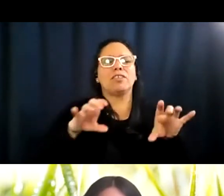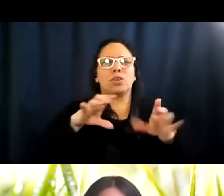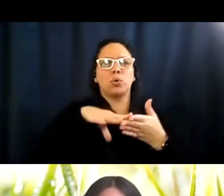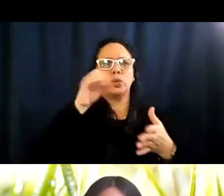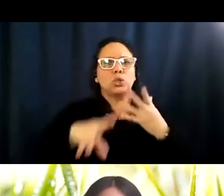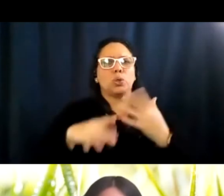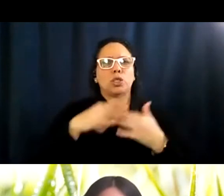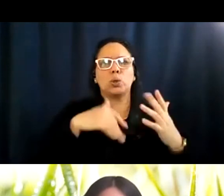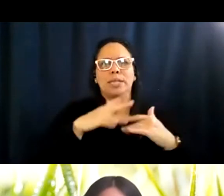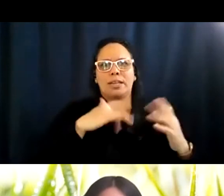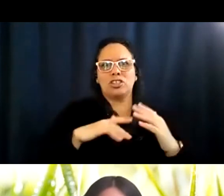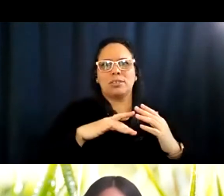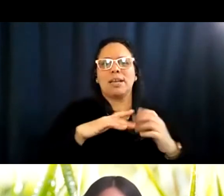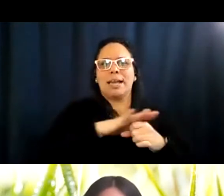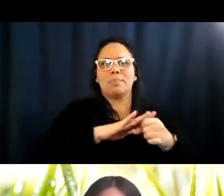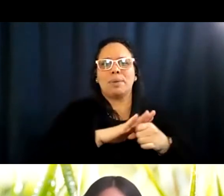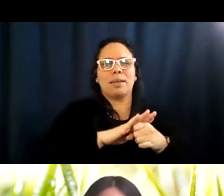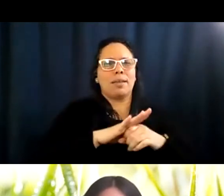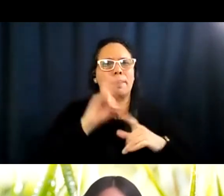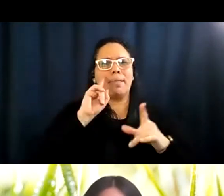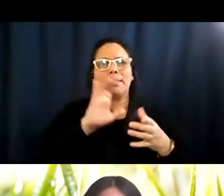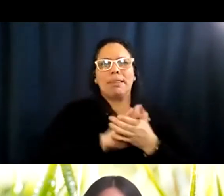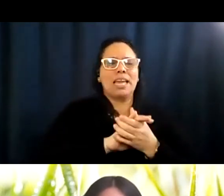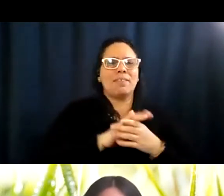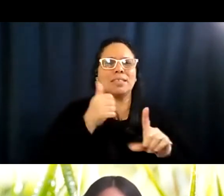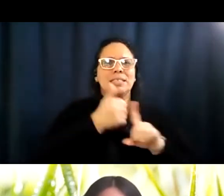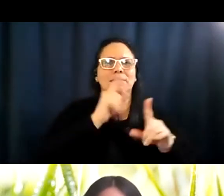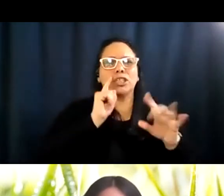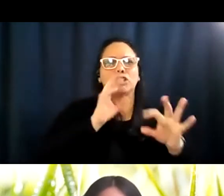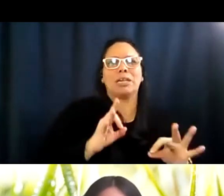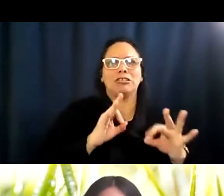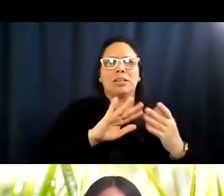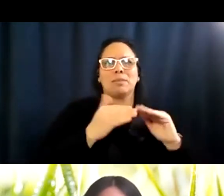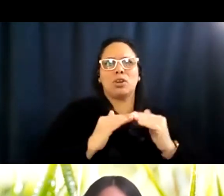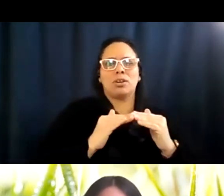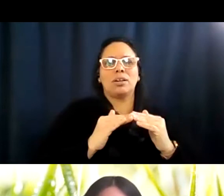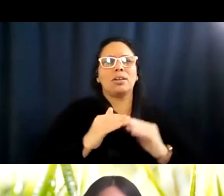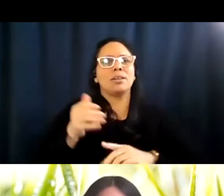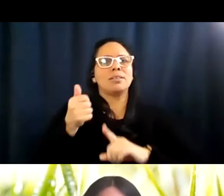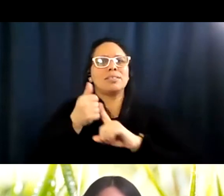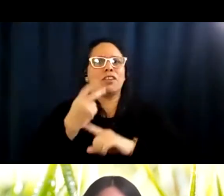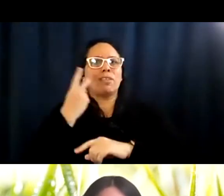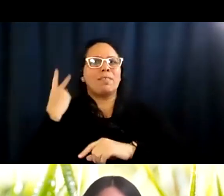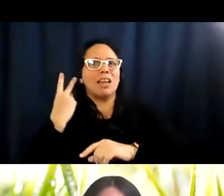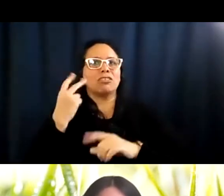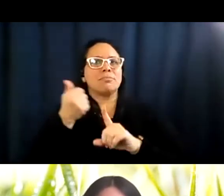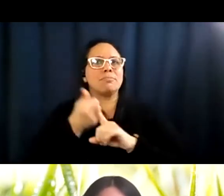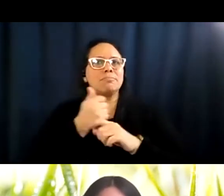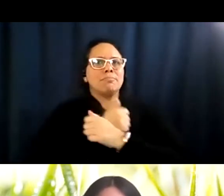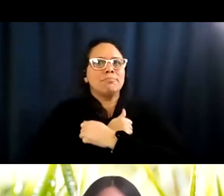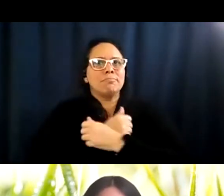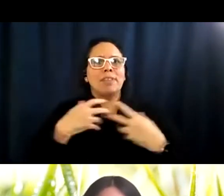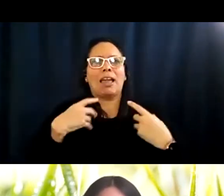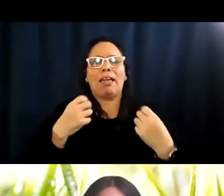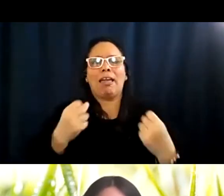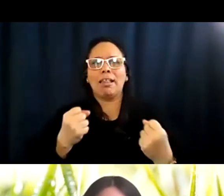power of collective organizing, self-determination, and community, and in self-reflection, self-love, healing, and